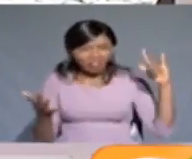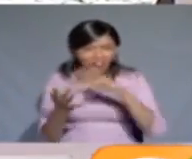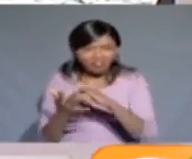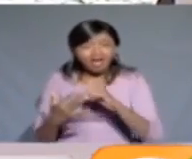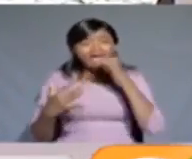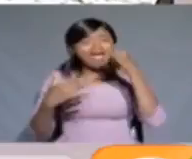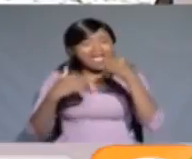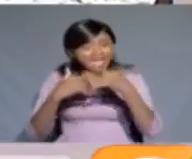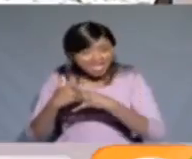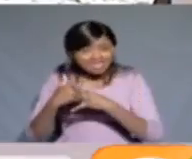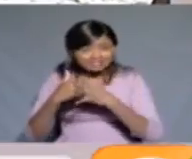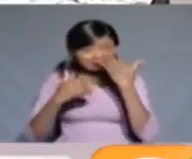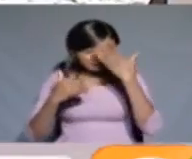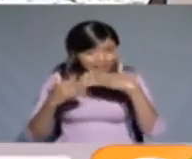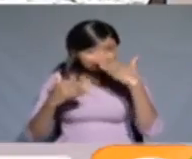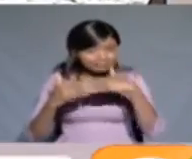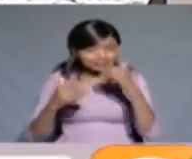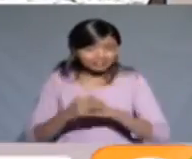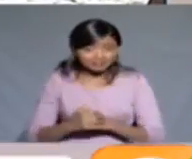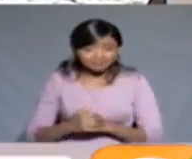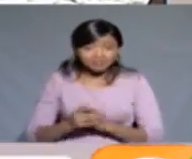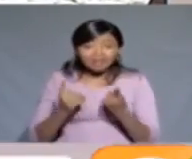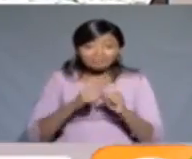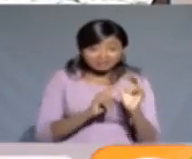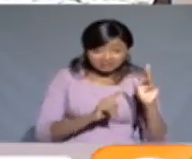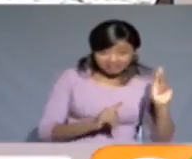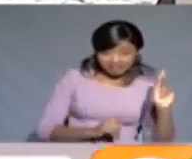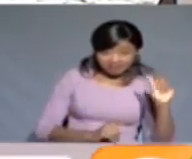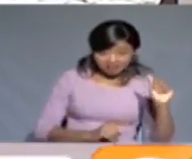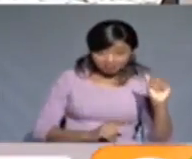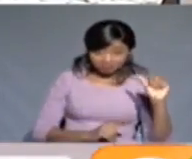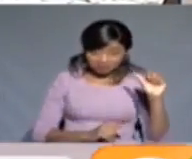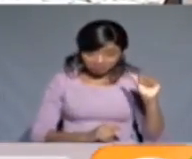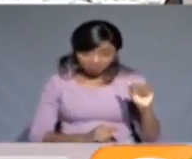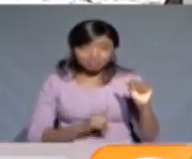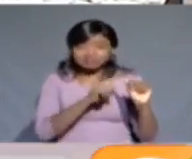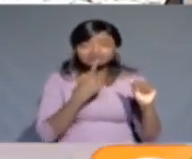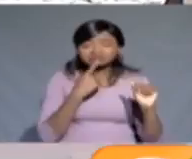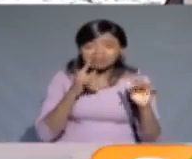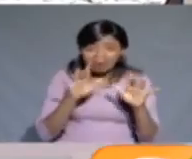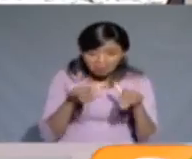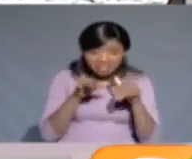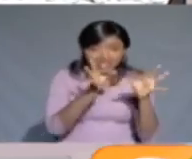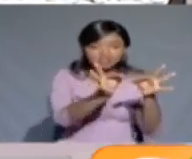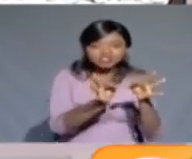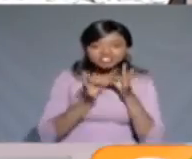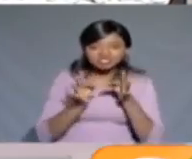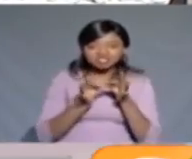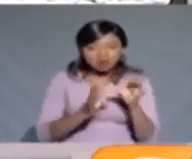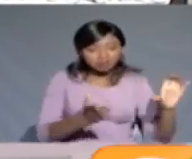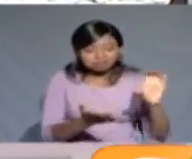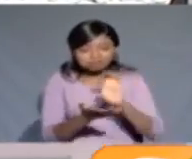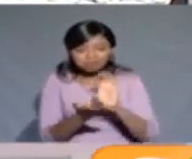state of the airstrip remains dilapidated, even as Kenya Airports Authority insists it is waiting for Treasury to disburse